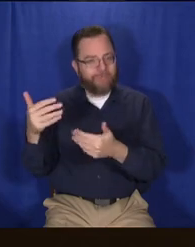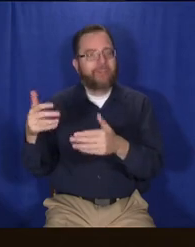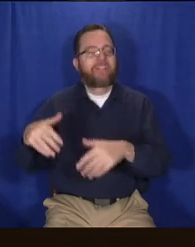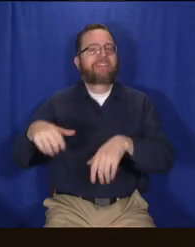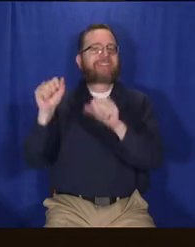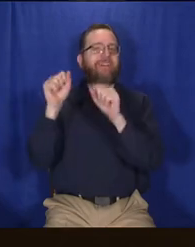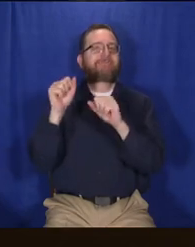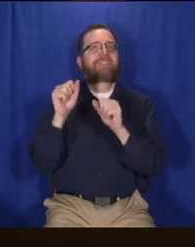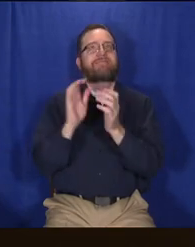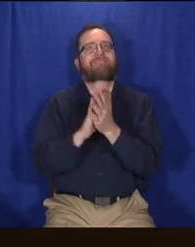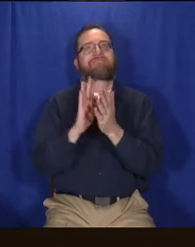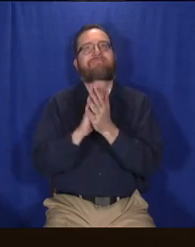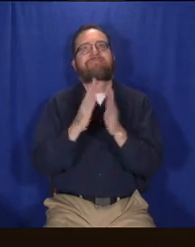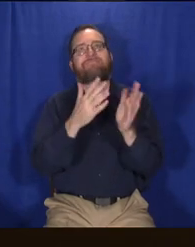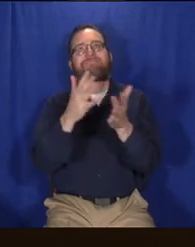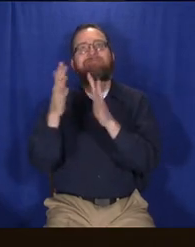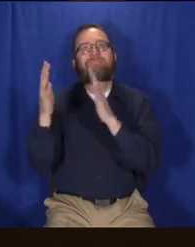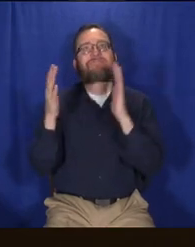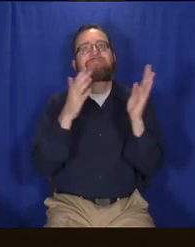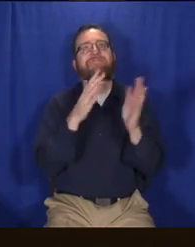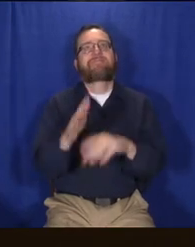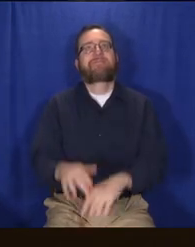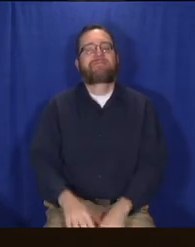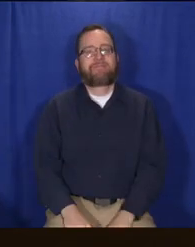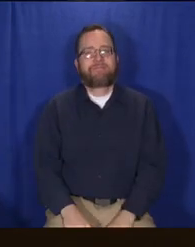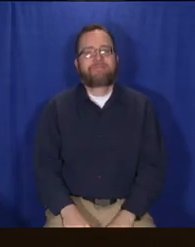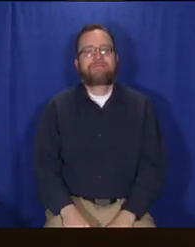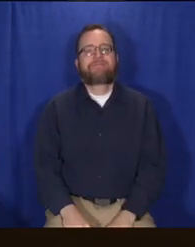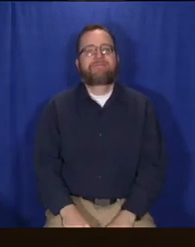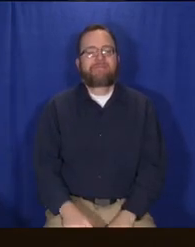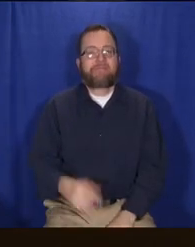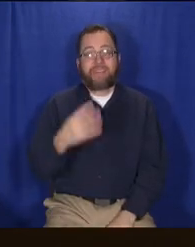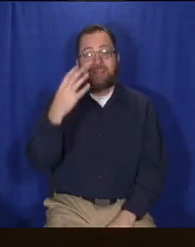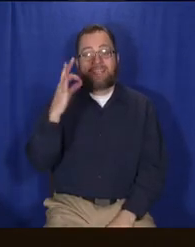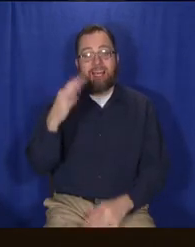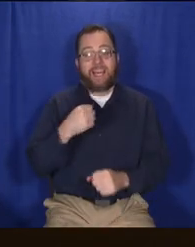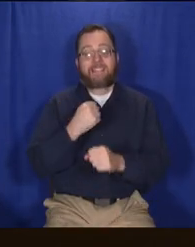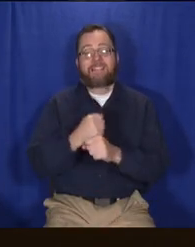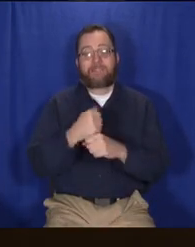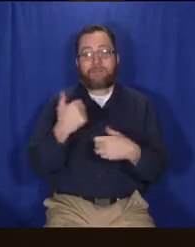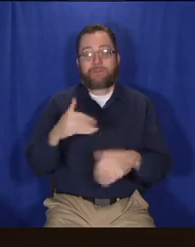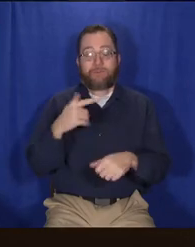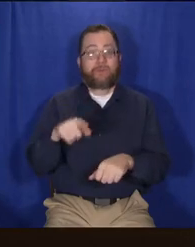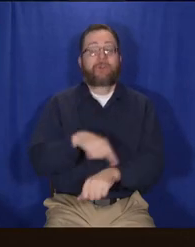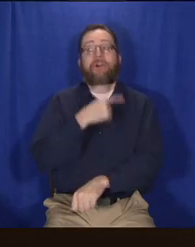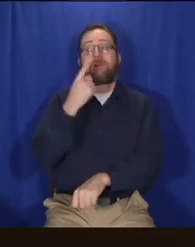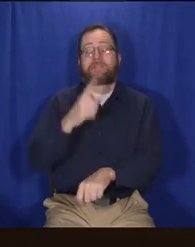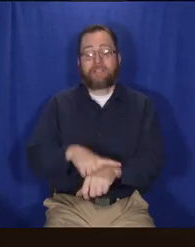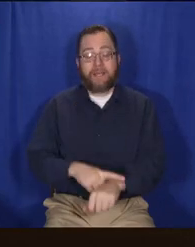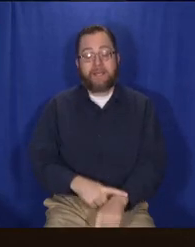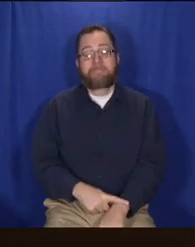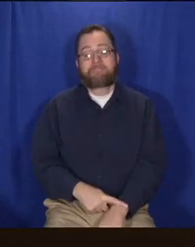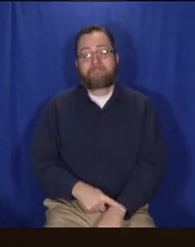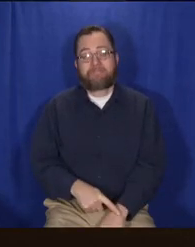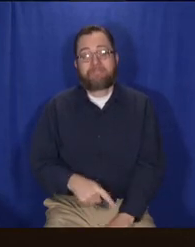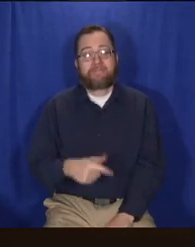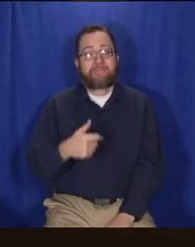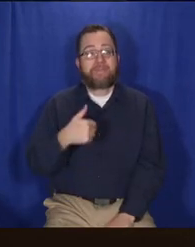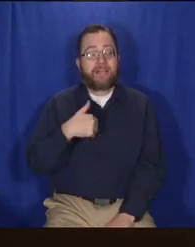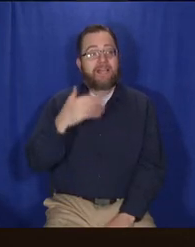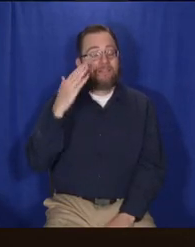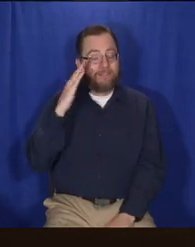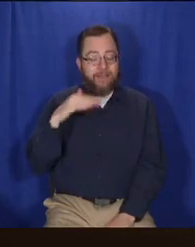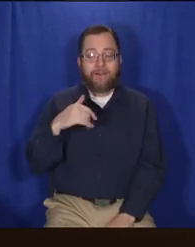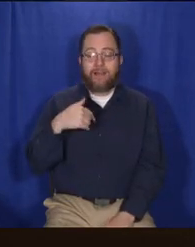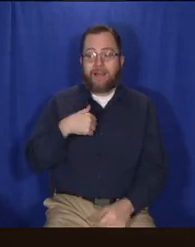Yeah. But Bettina, we've been praying for you for a long time, and 9 years is a really long time. And so I know how difficult that